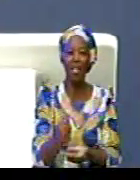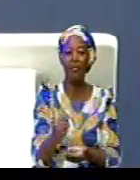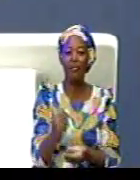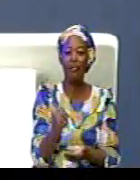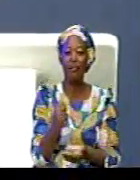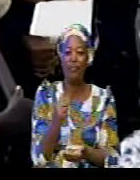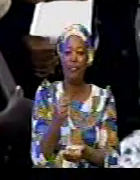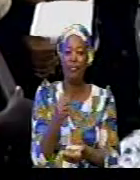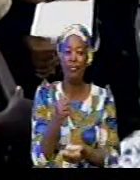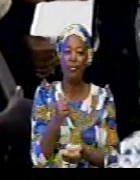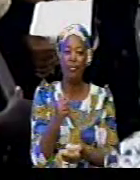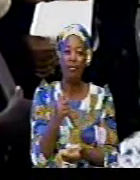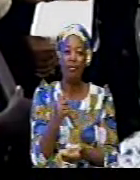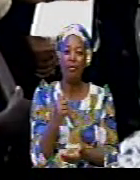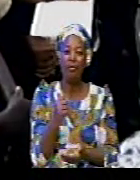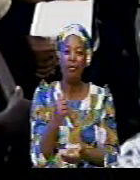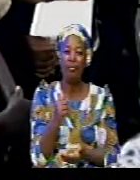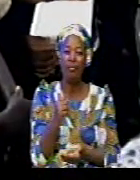Lord.